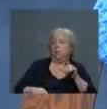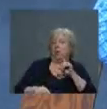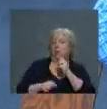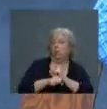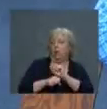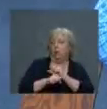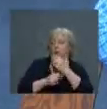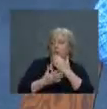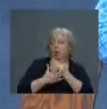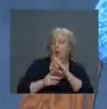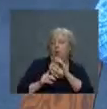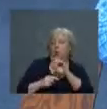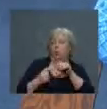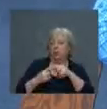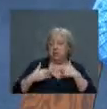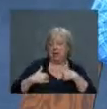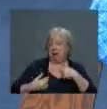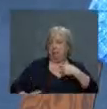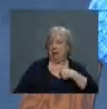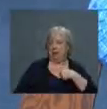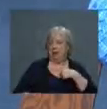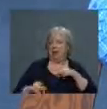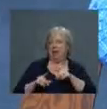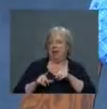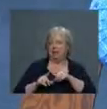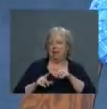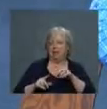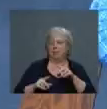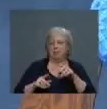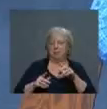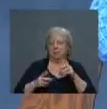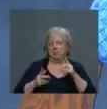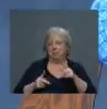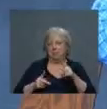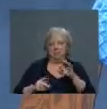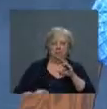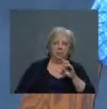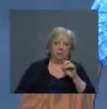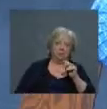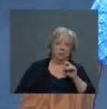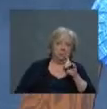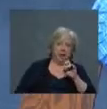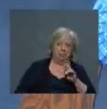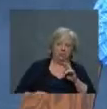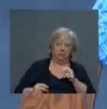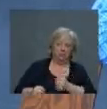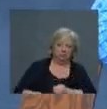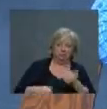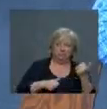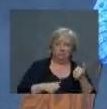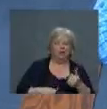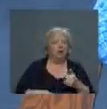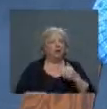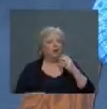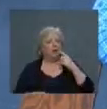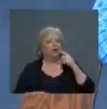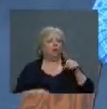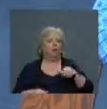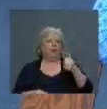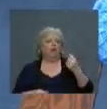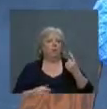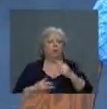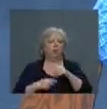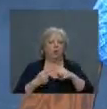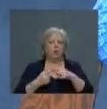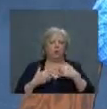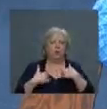bouncer. Oh, okay. when she overseen Chico Apartments down there, you know, ones they used to call Sin City, you like to never